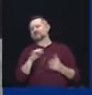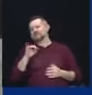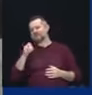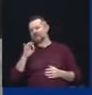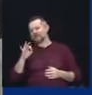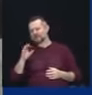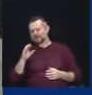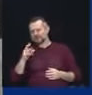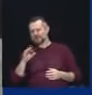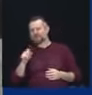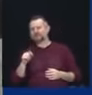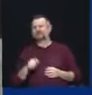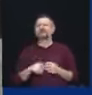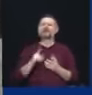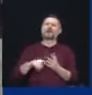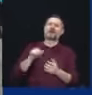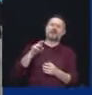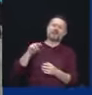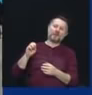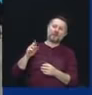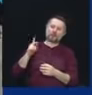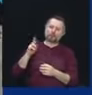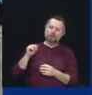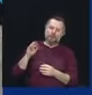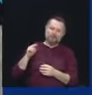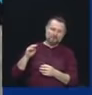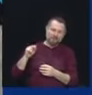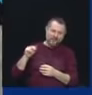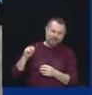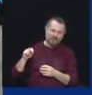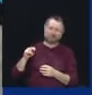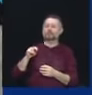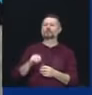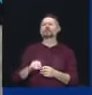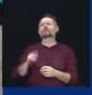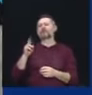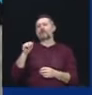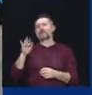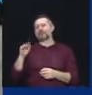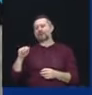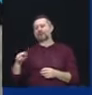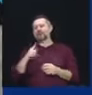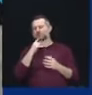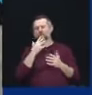Ann Kaufman Nolan, thank you, and thanks Sun River for your great service. Thank you all. Enjoy.